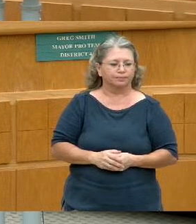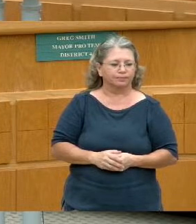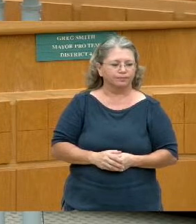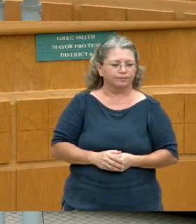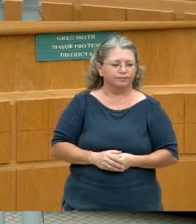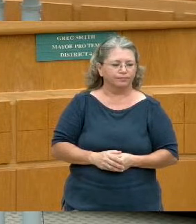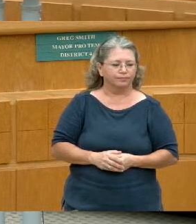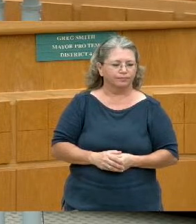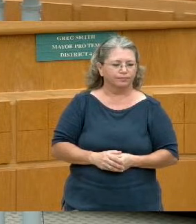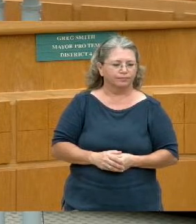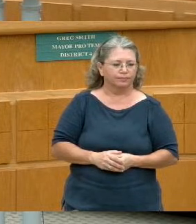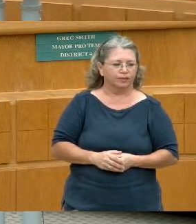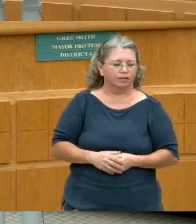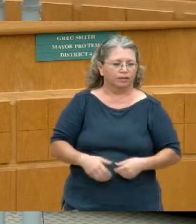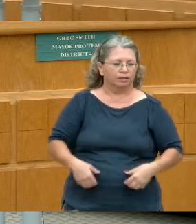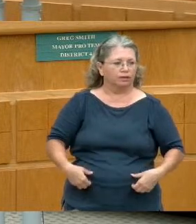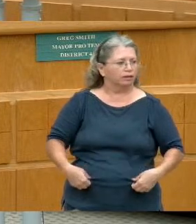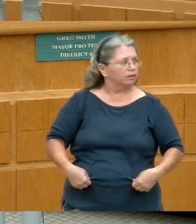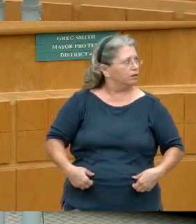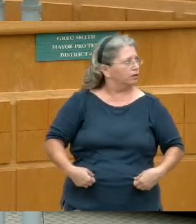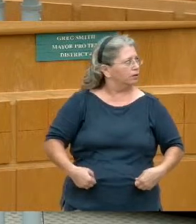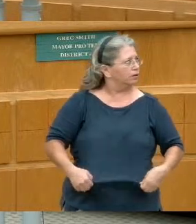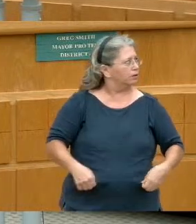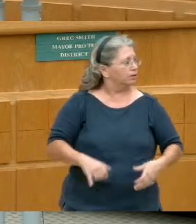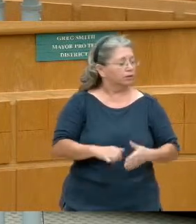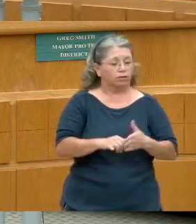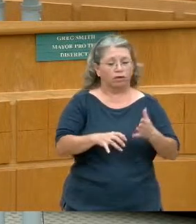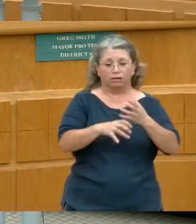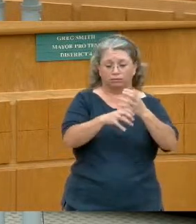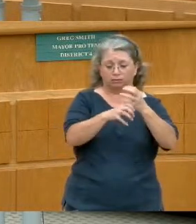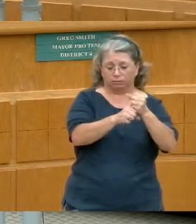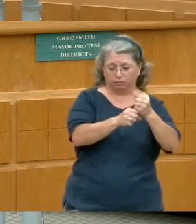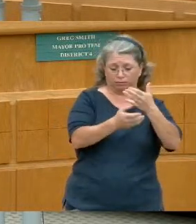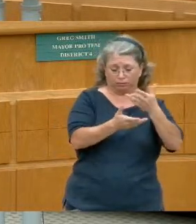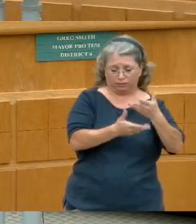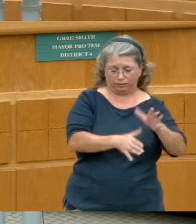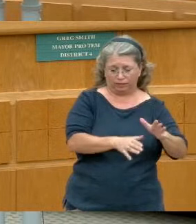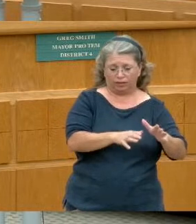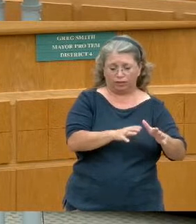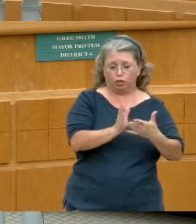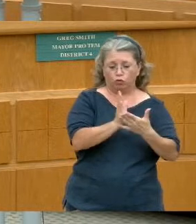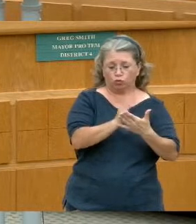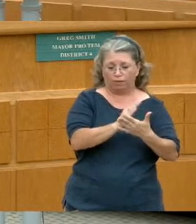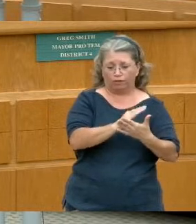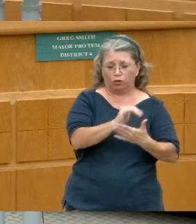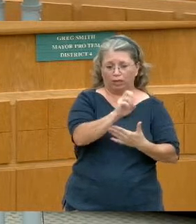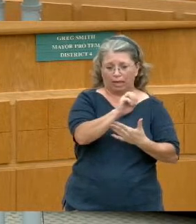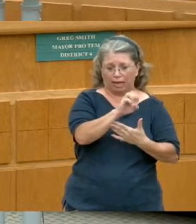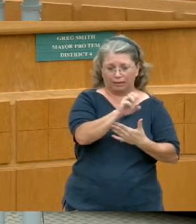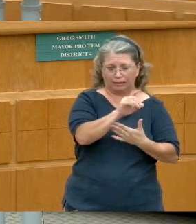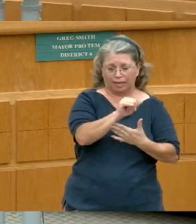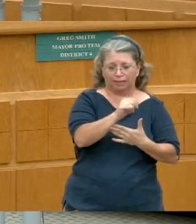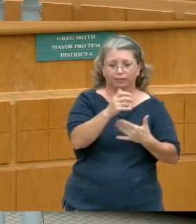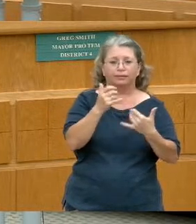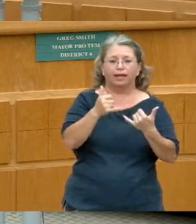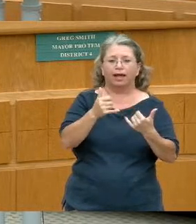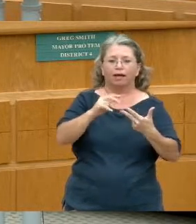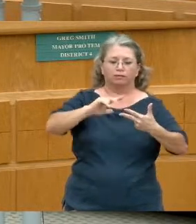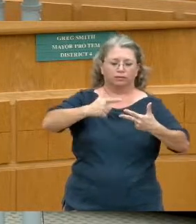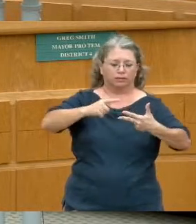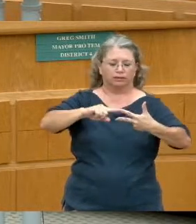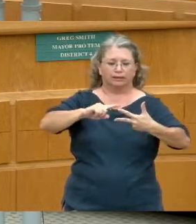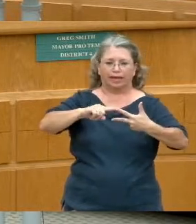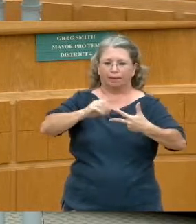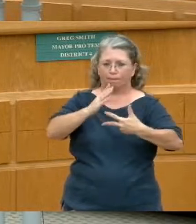Okay, so that wraps up our review of the case data. Now we're going to go to the cell phone data, and I spent a little time this week